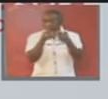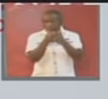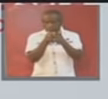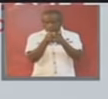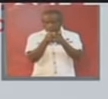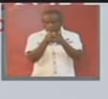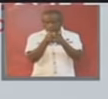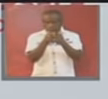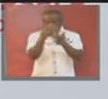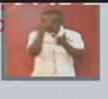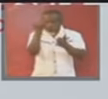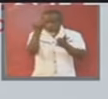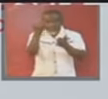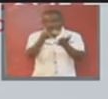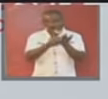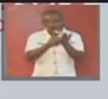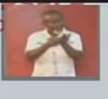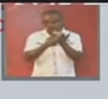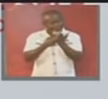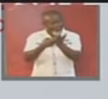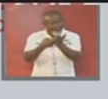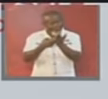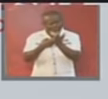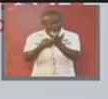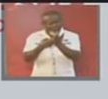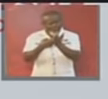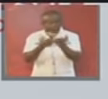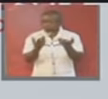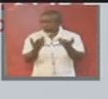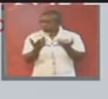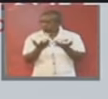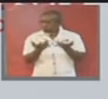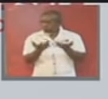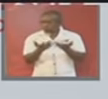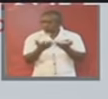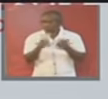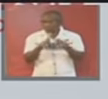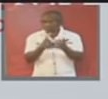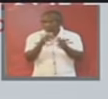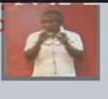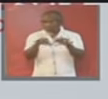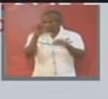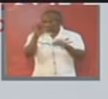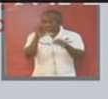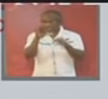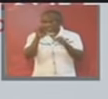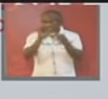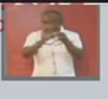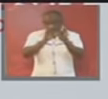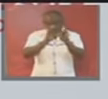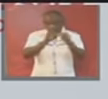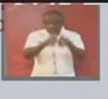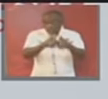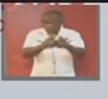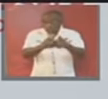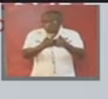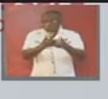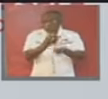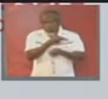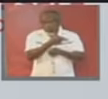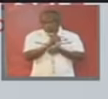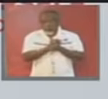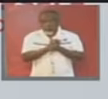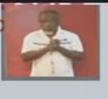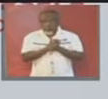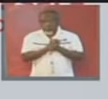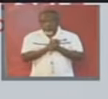the issue and to come up with solutions to make sure what happens in Port of Spain isn't replicated across the